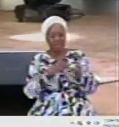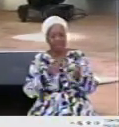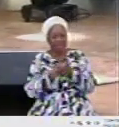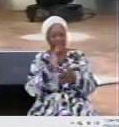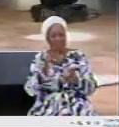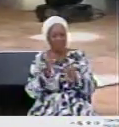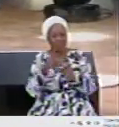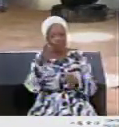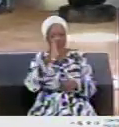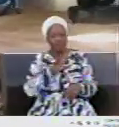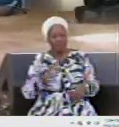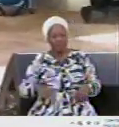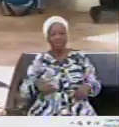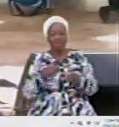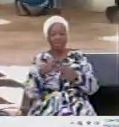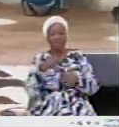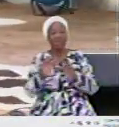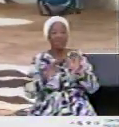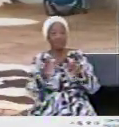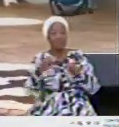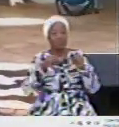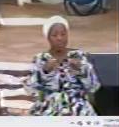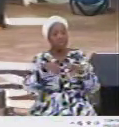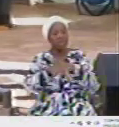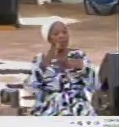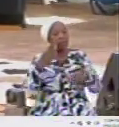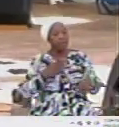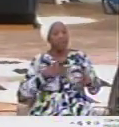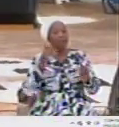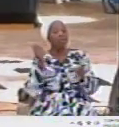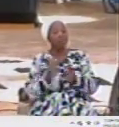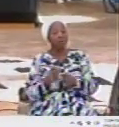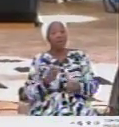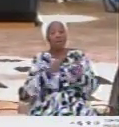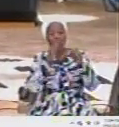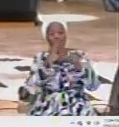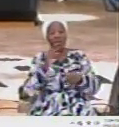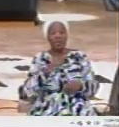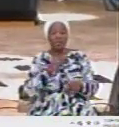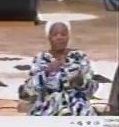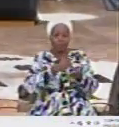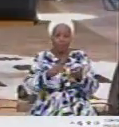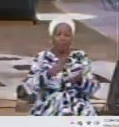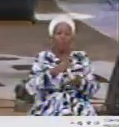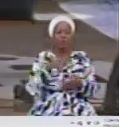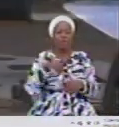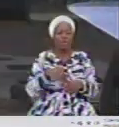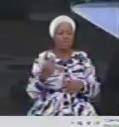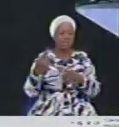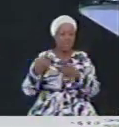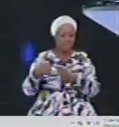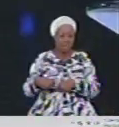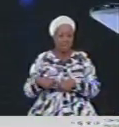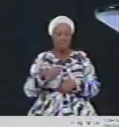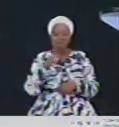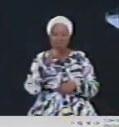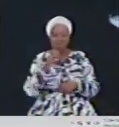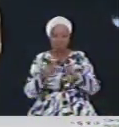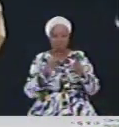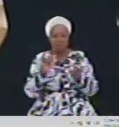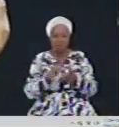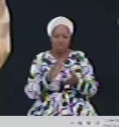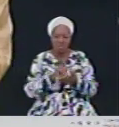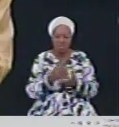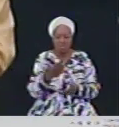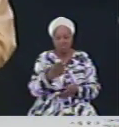if you continue in my word, blessed are the pure in heart. Not the people that